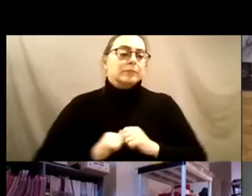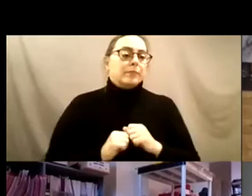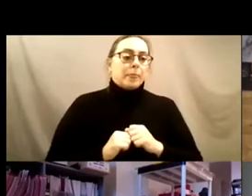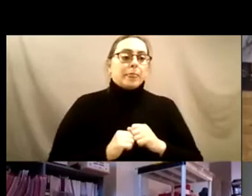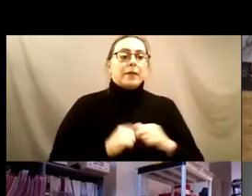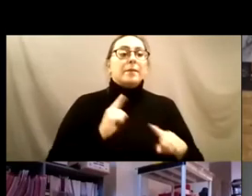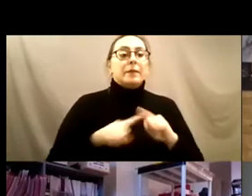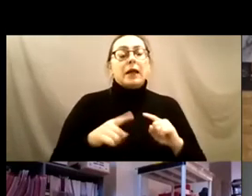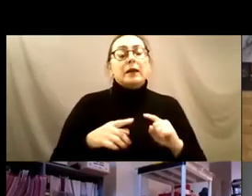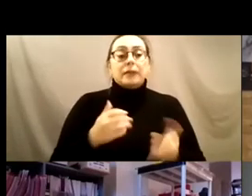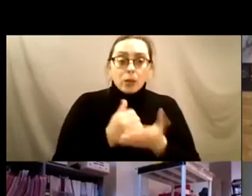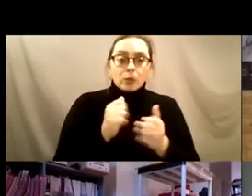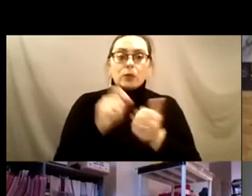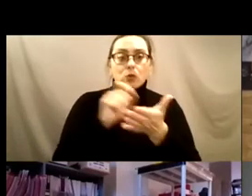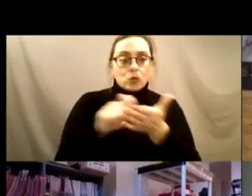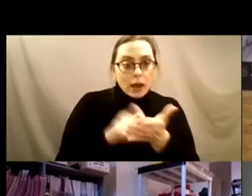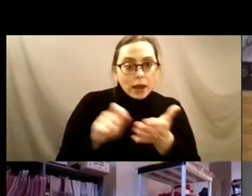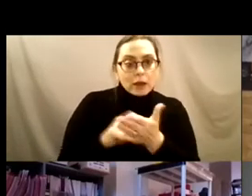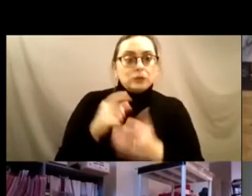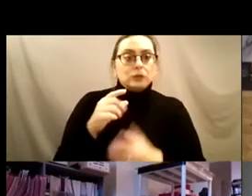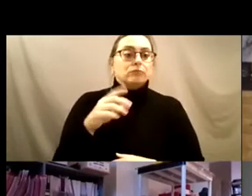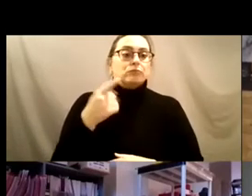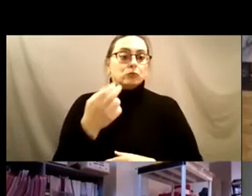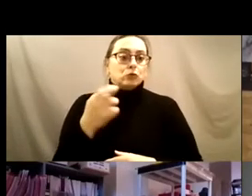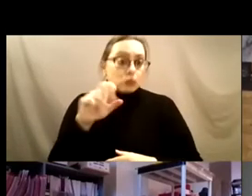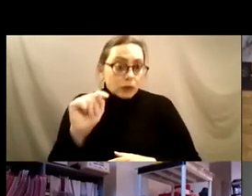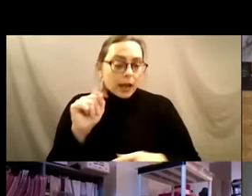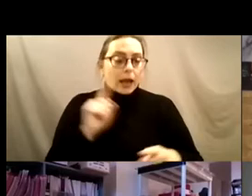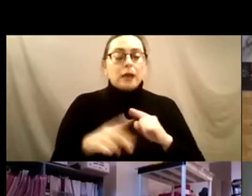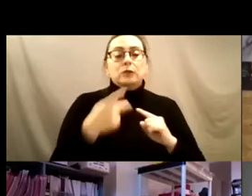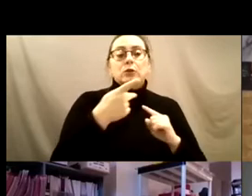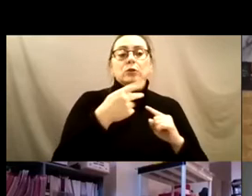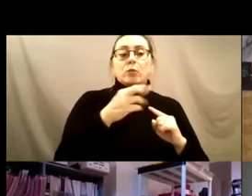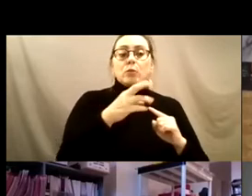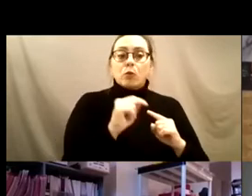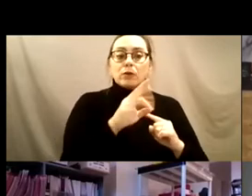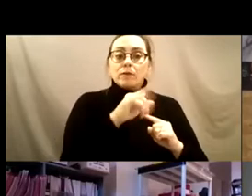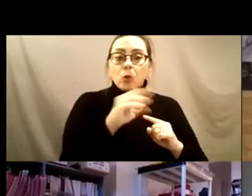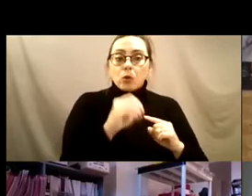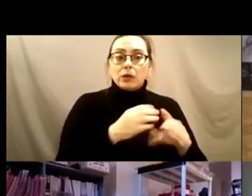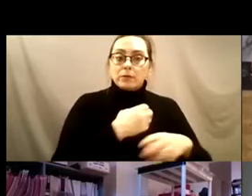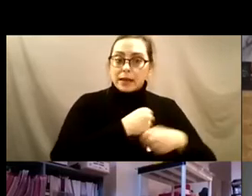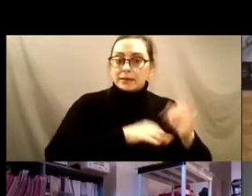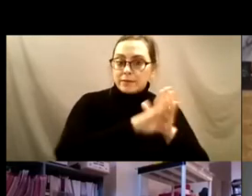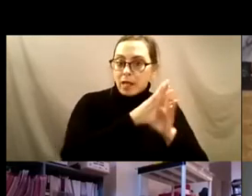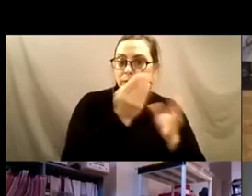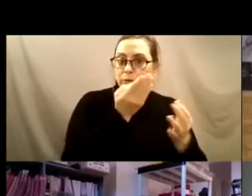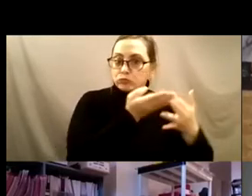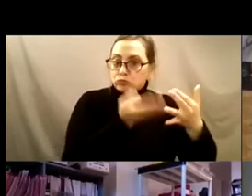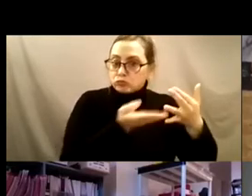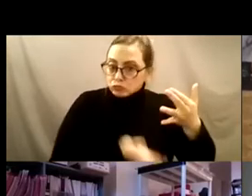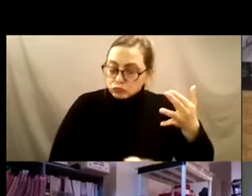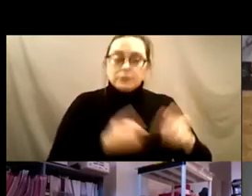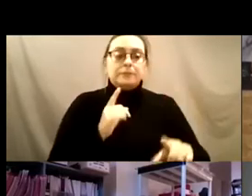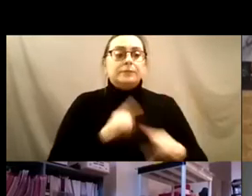as grant writing, portfolio preparation, and photography documentation. Another of our missions is to advance